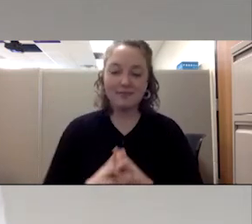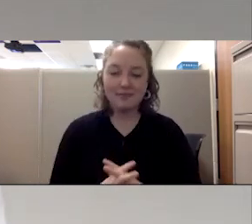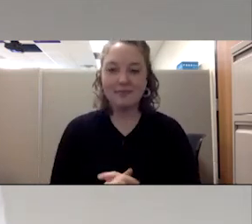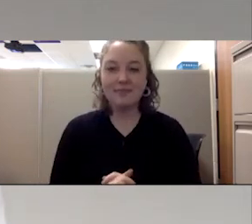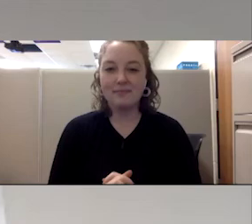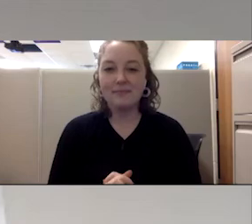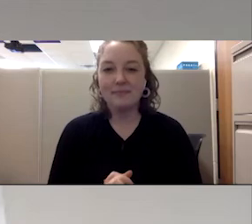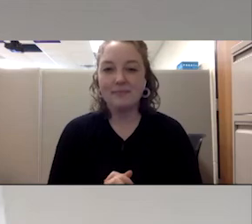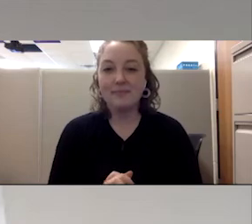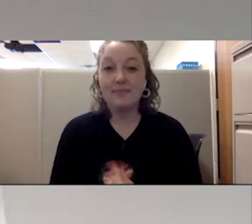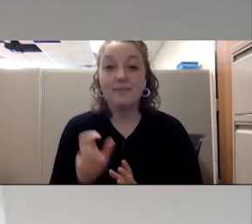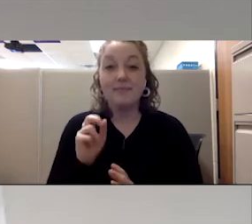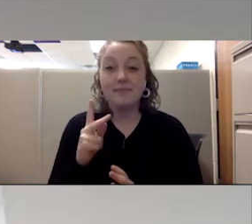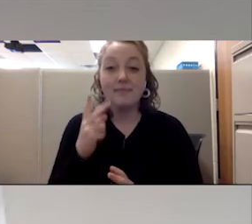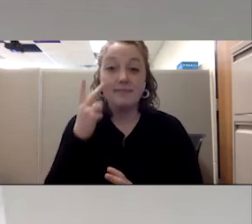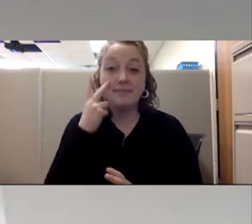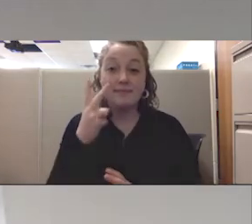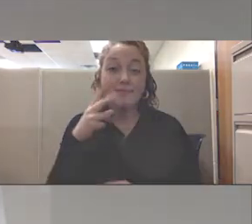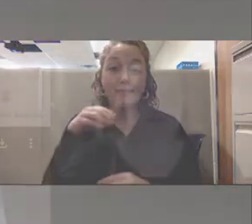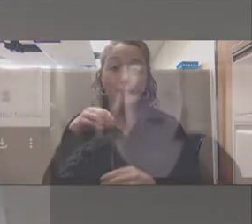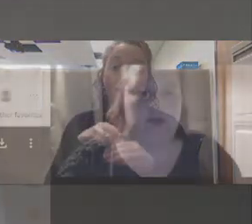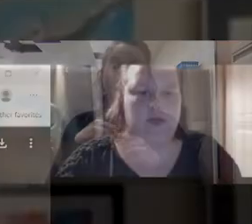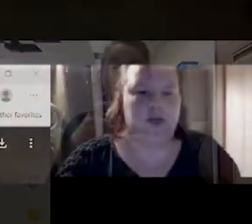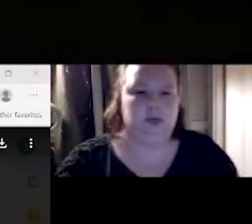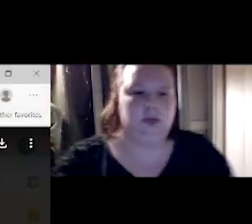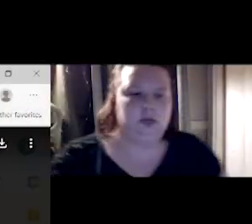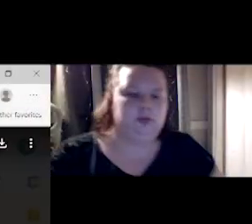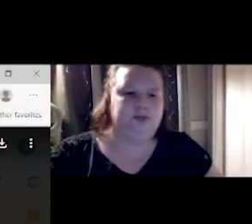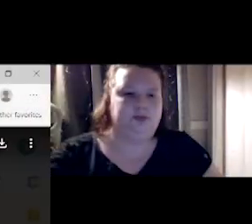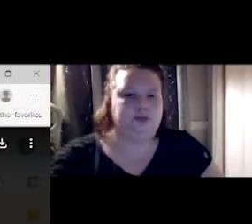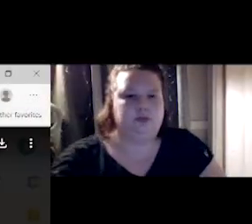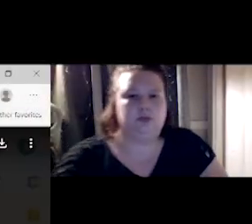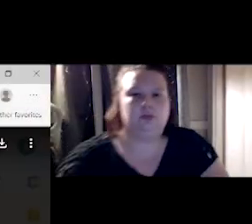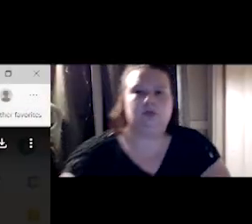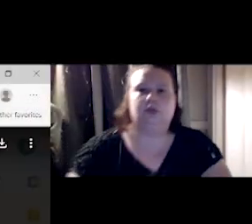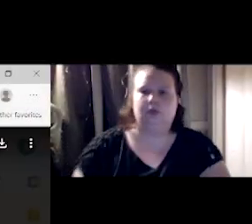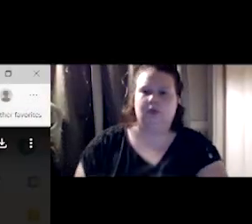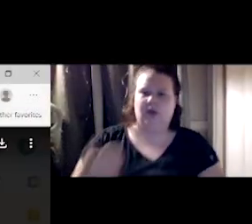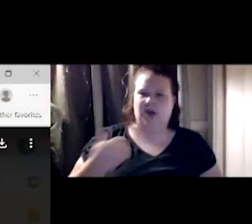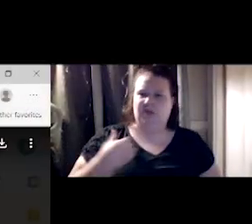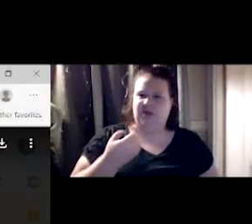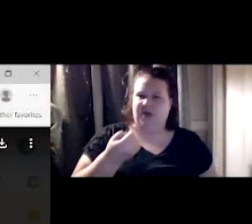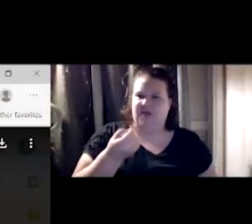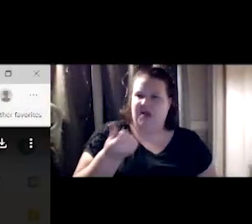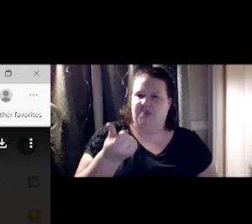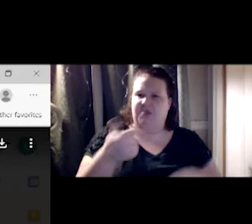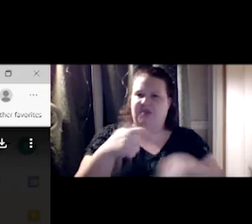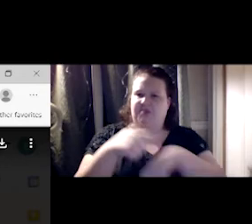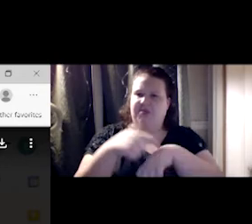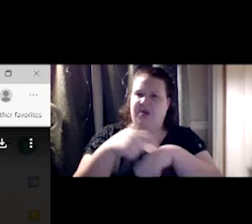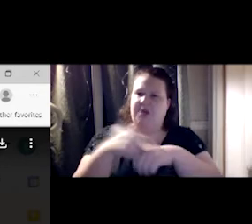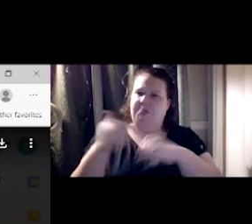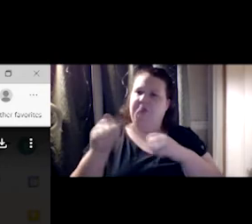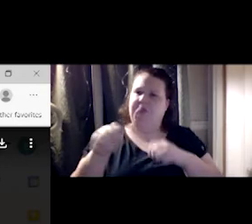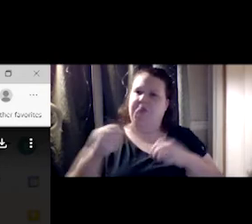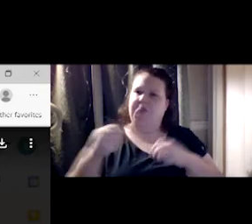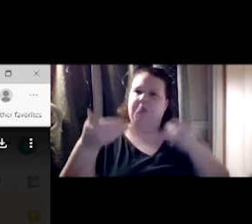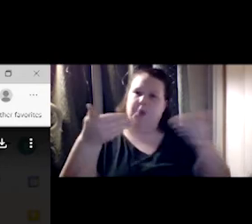All right, we'll see you back in the sanctuary. Okay, we have a little bit of time, so yes, go ahead.